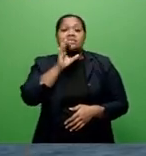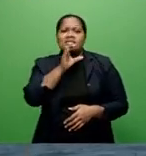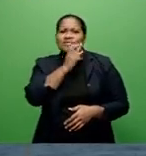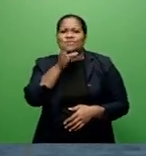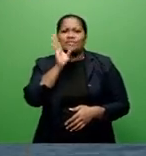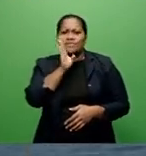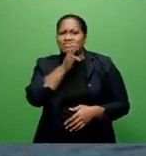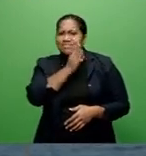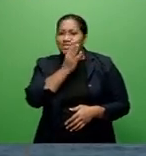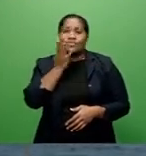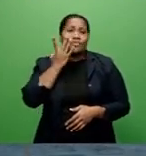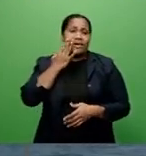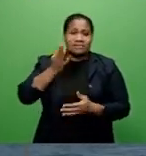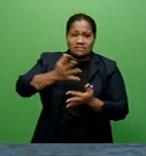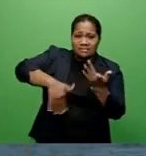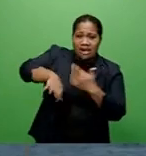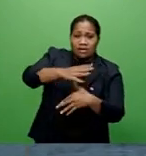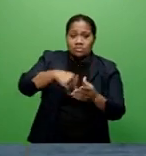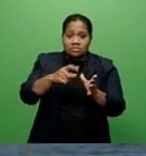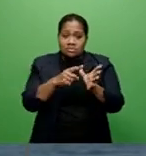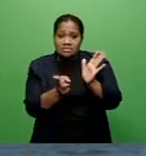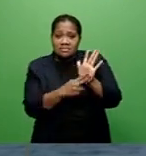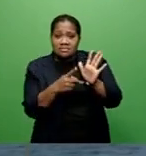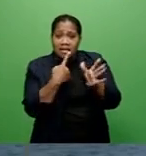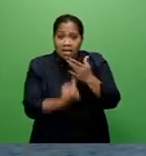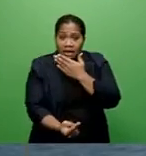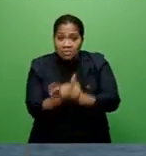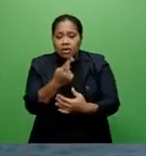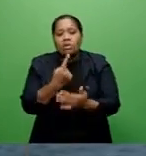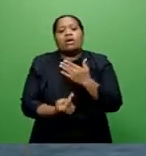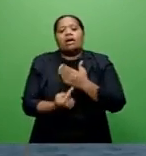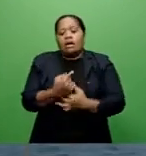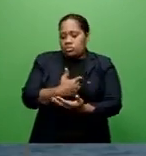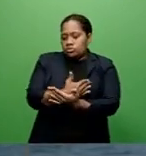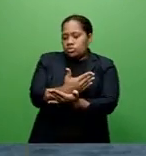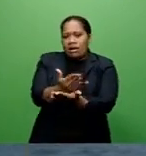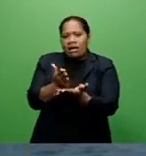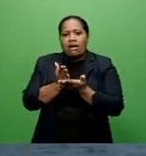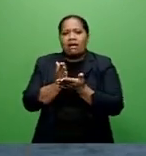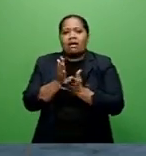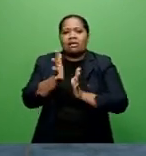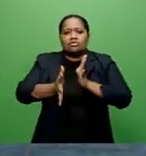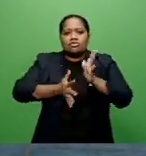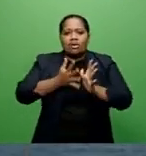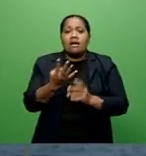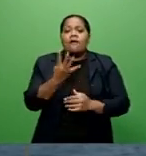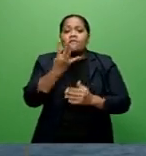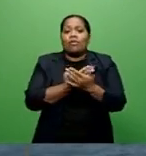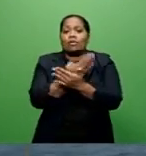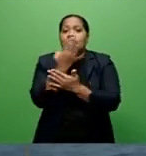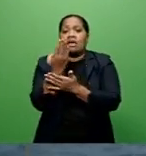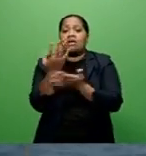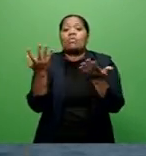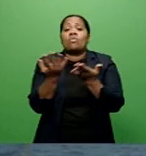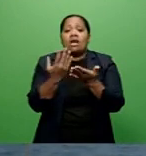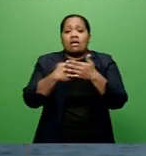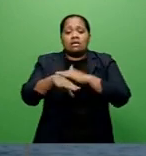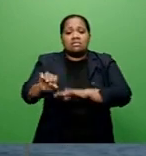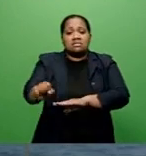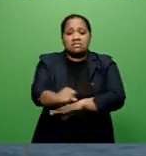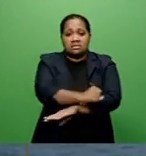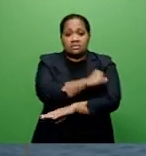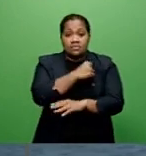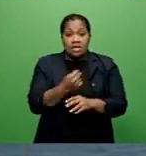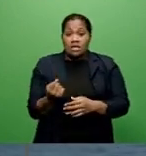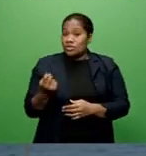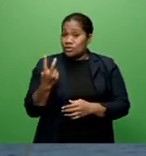the height of Tropical Cyclone Ana have shared the story about their 4-day ordeal out at sea. The duo went on a